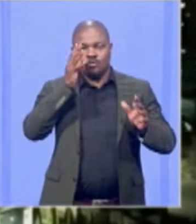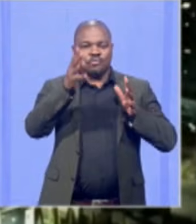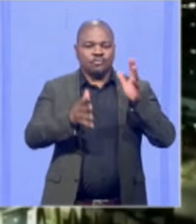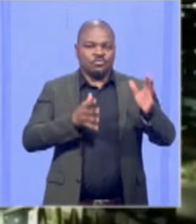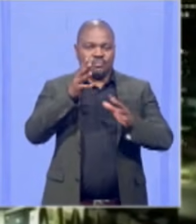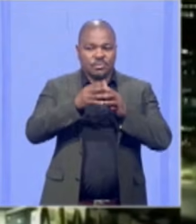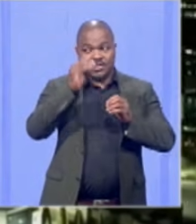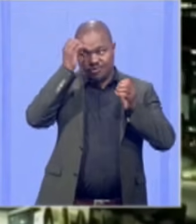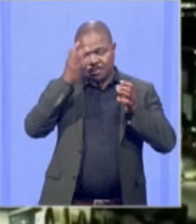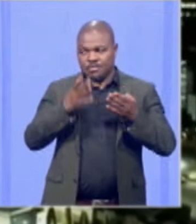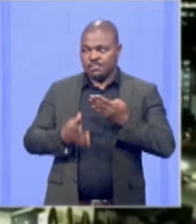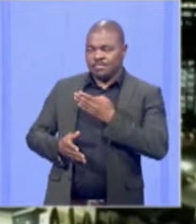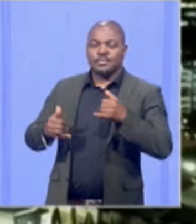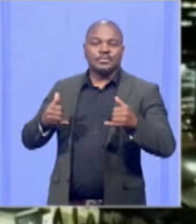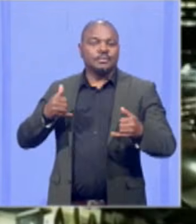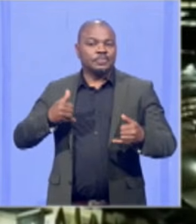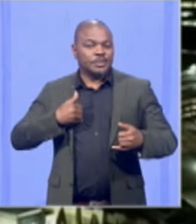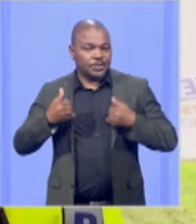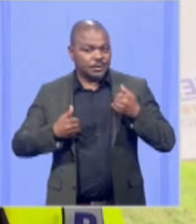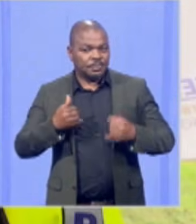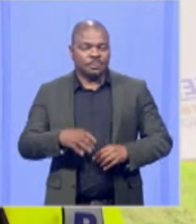ketle mmogo ka tshedimosetso.